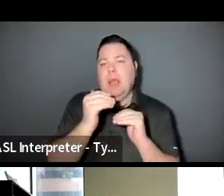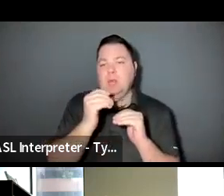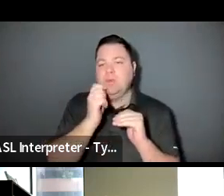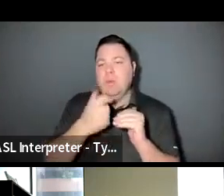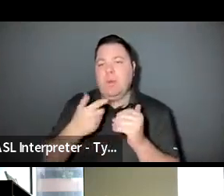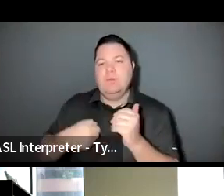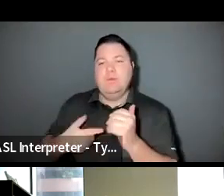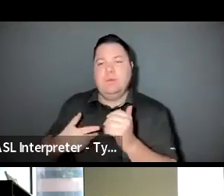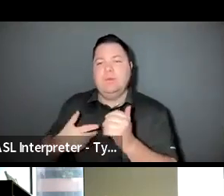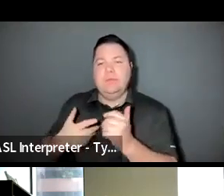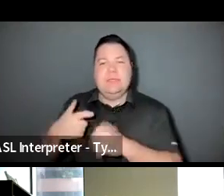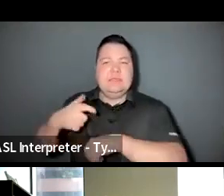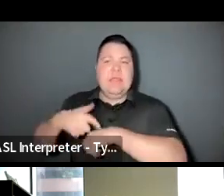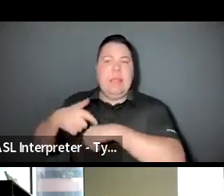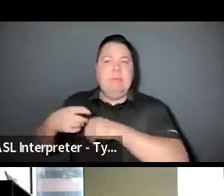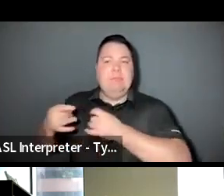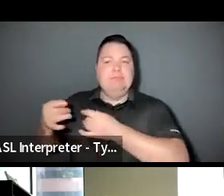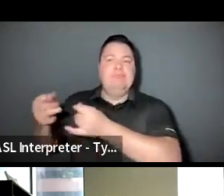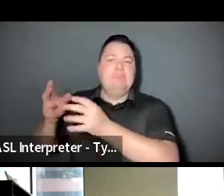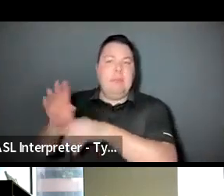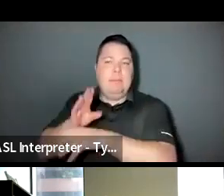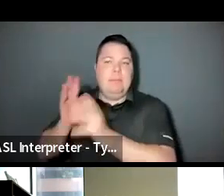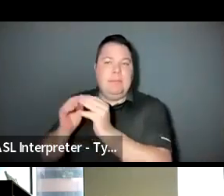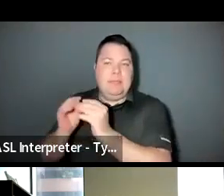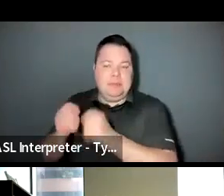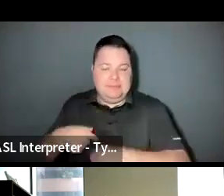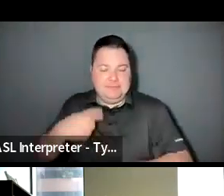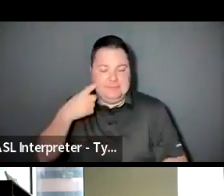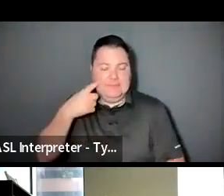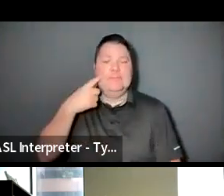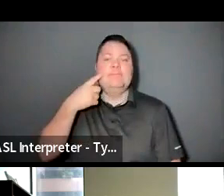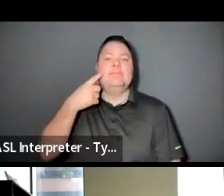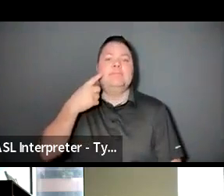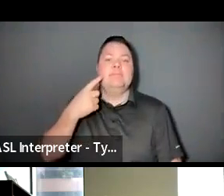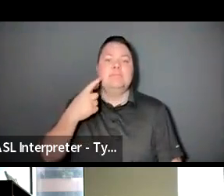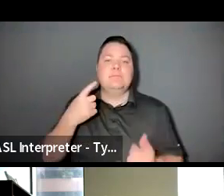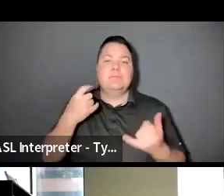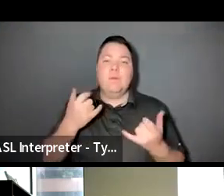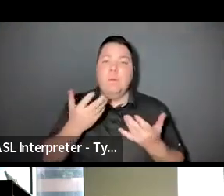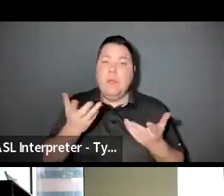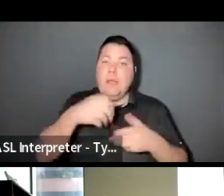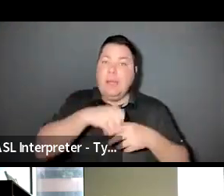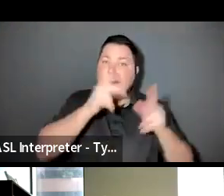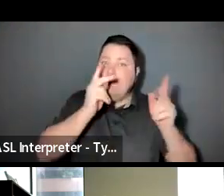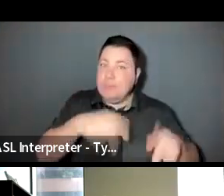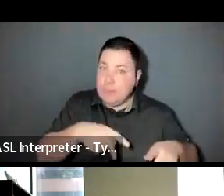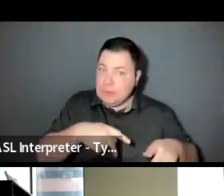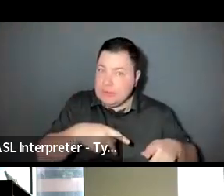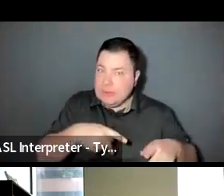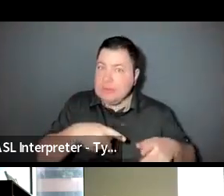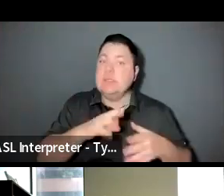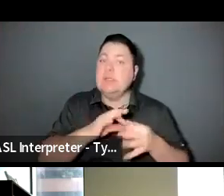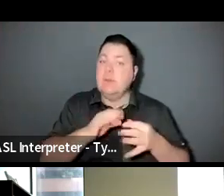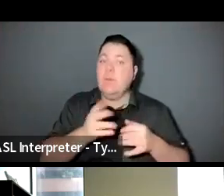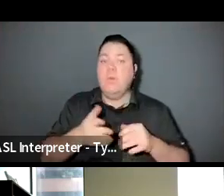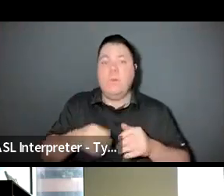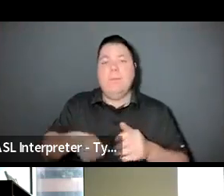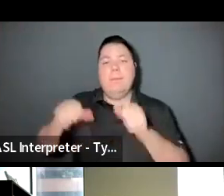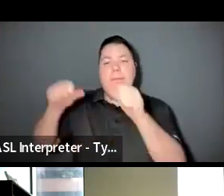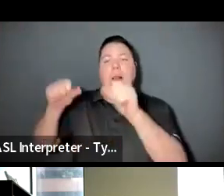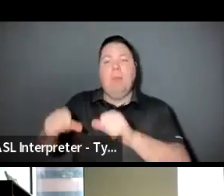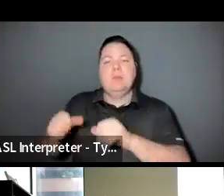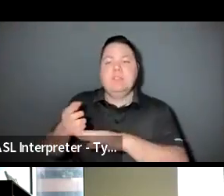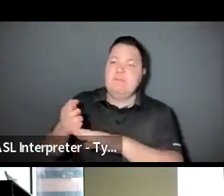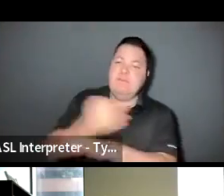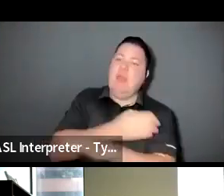timely conduct of business. Details on the process for the in-person public comment portion of the meeting will be published well in advance of